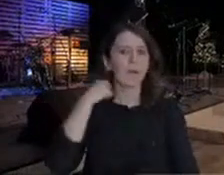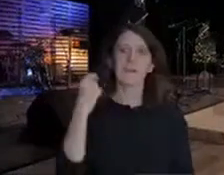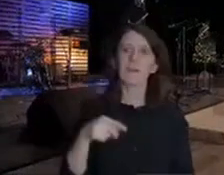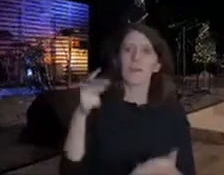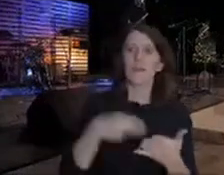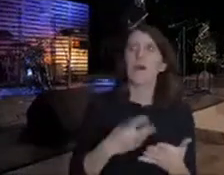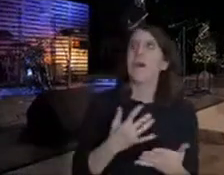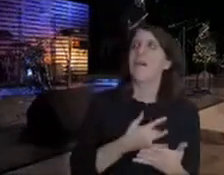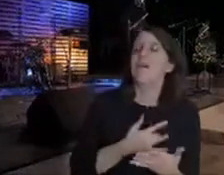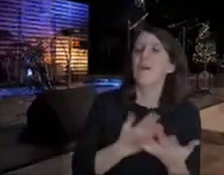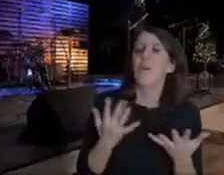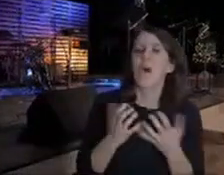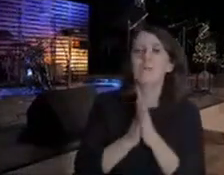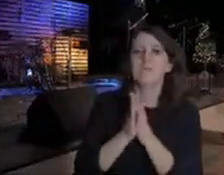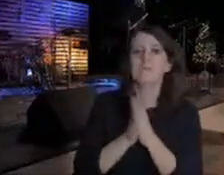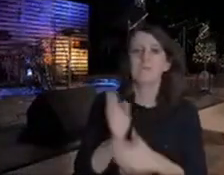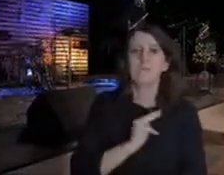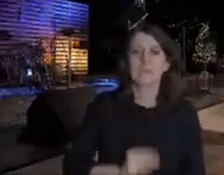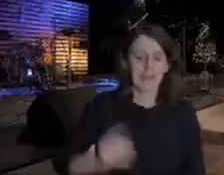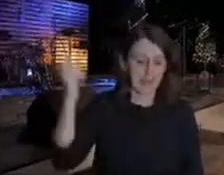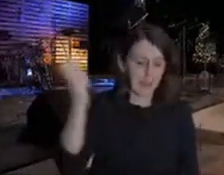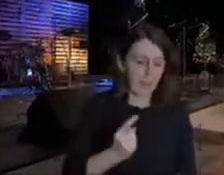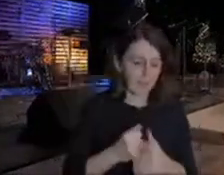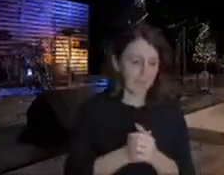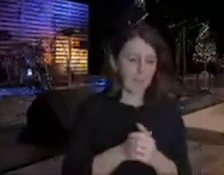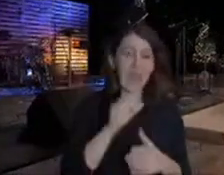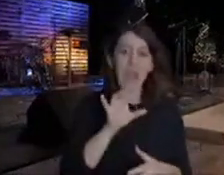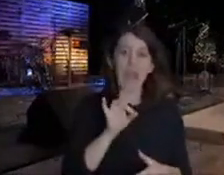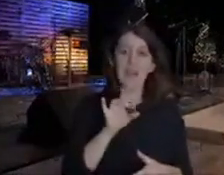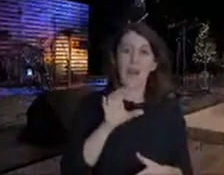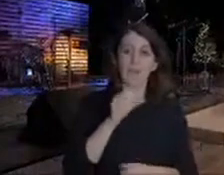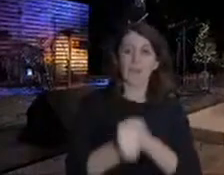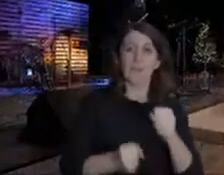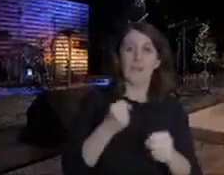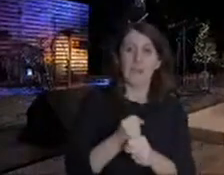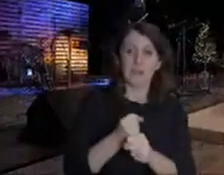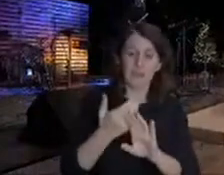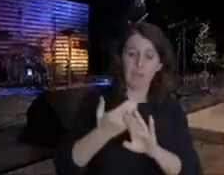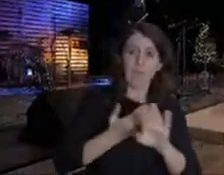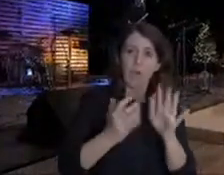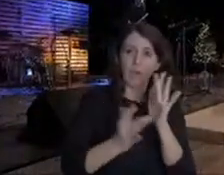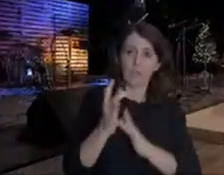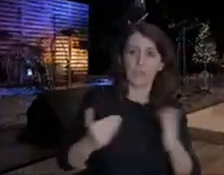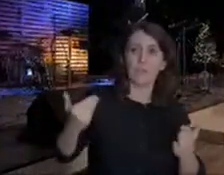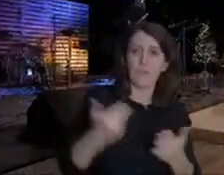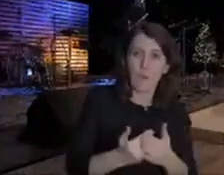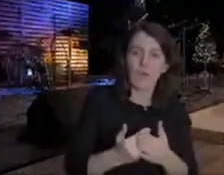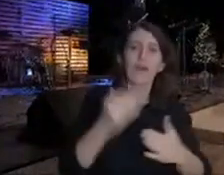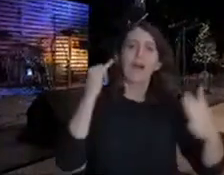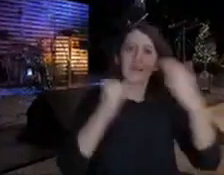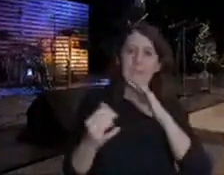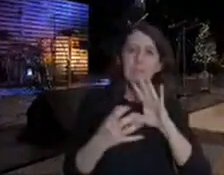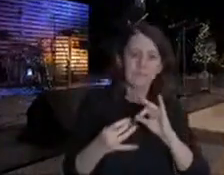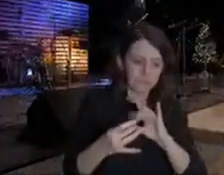that the Messiah would be one who comes from the stump of Jesse, that he would have the spirit of wisdom, the spirit of understanding, a spirit of counsel